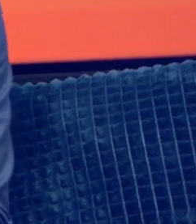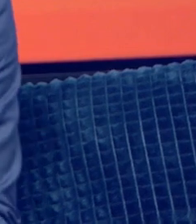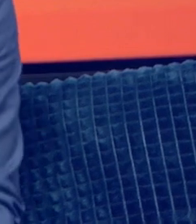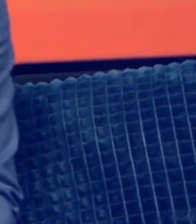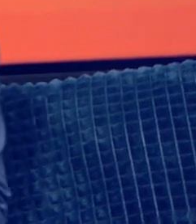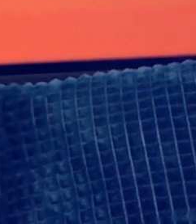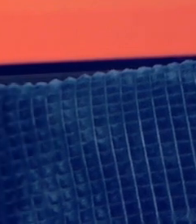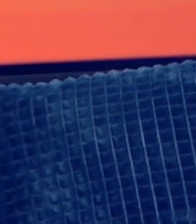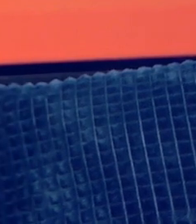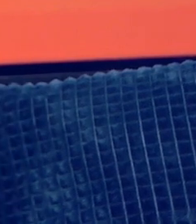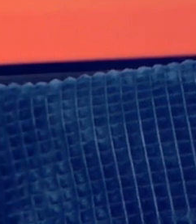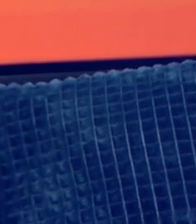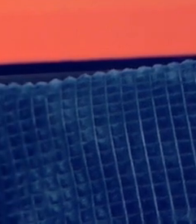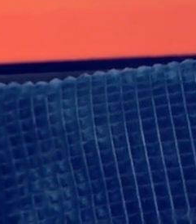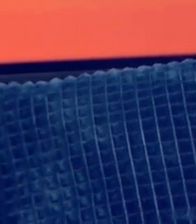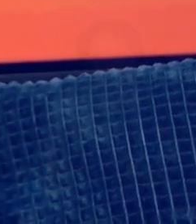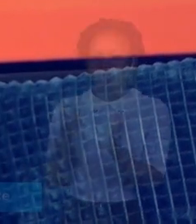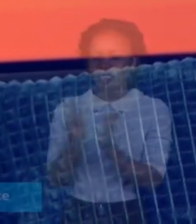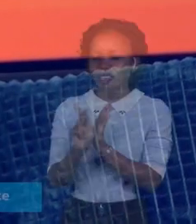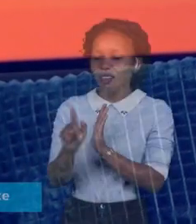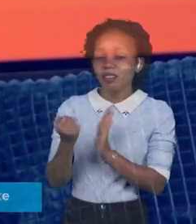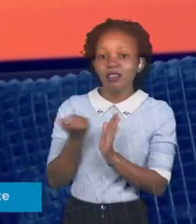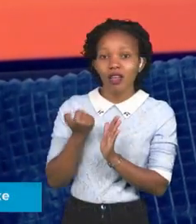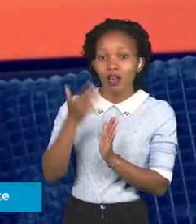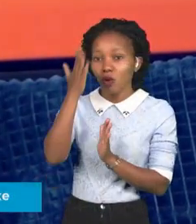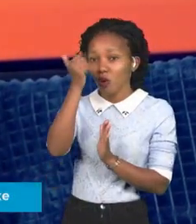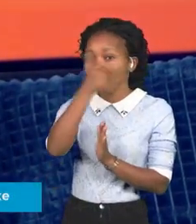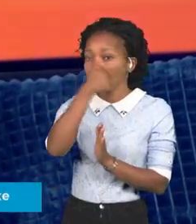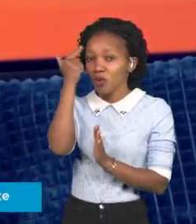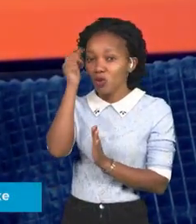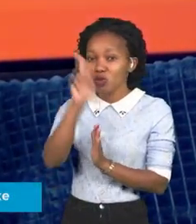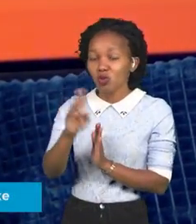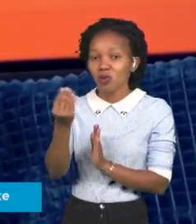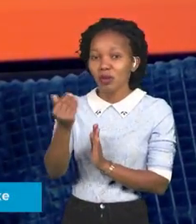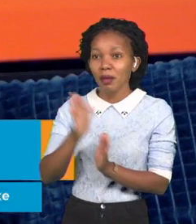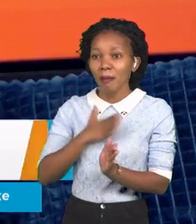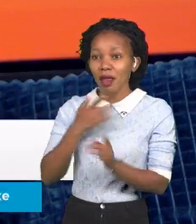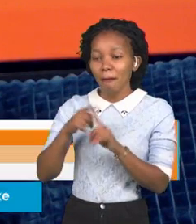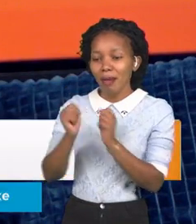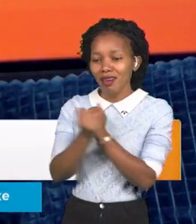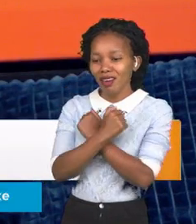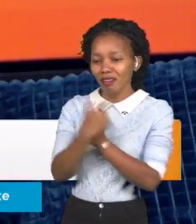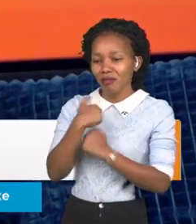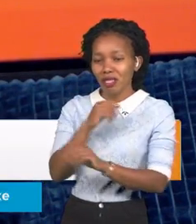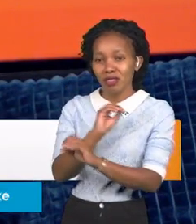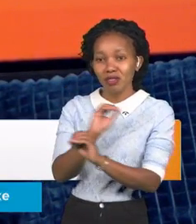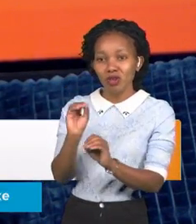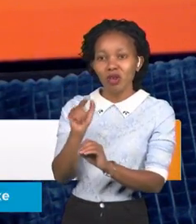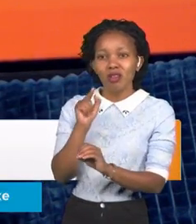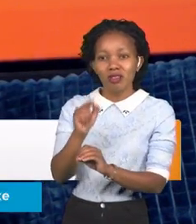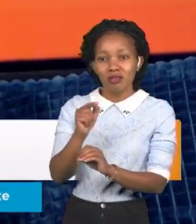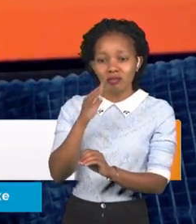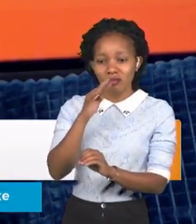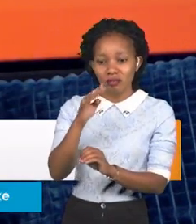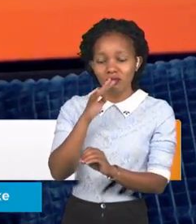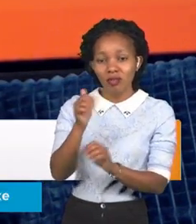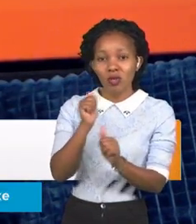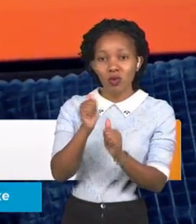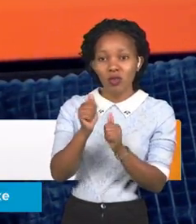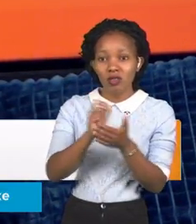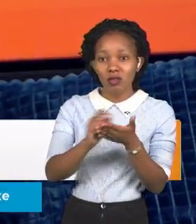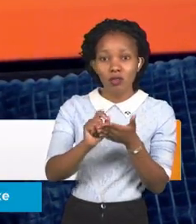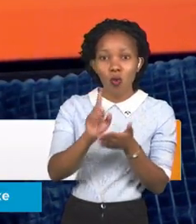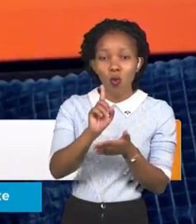Welcome back to Morning Live. I killed her because she used my money but did not love me in return. This is a statement recorded by